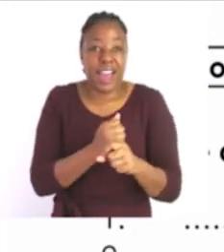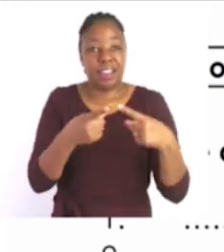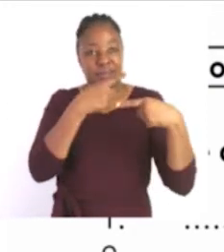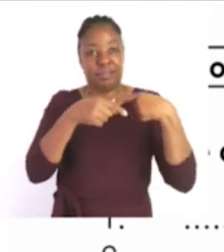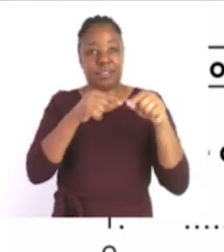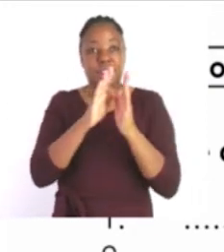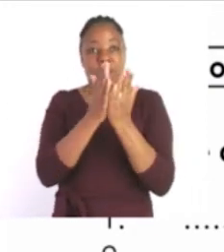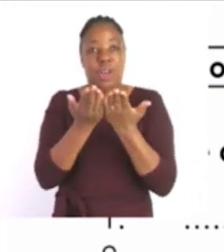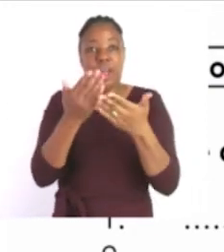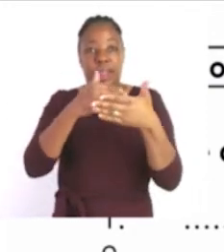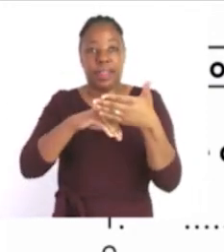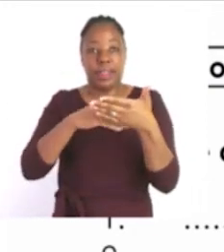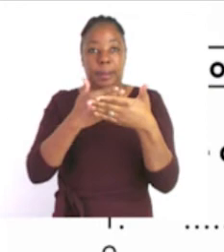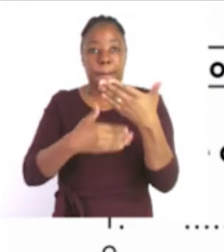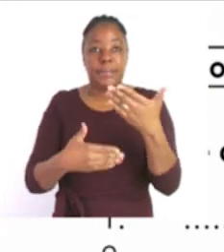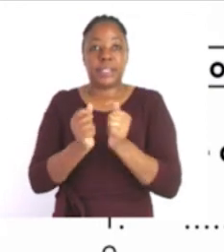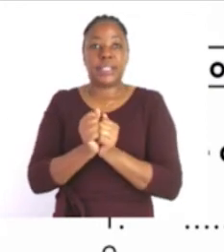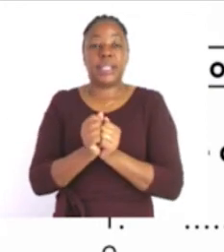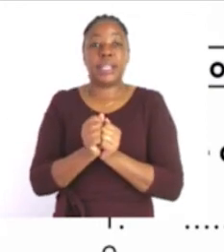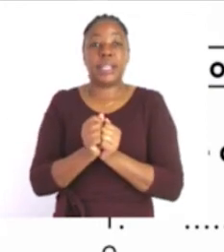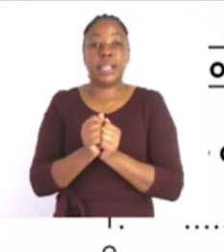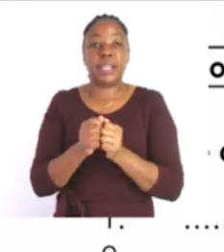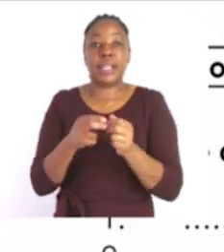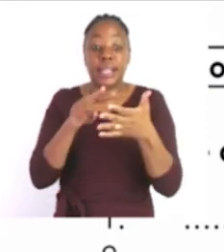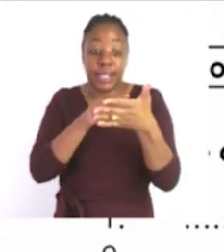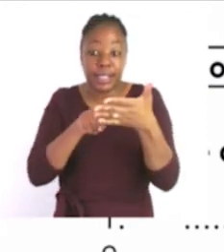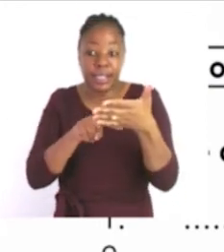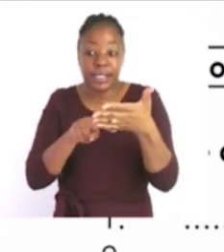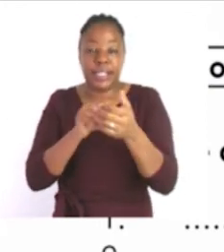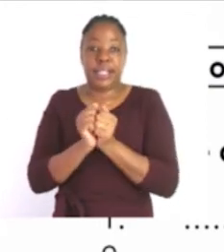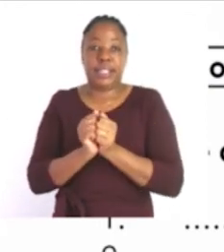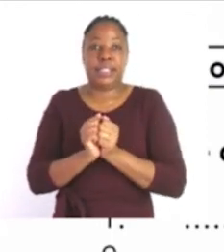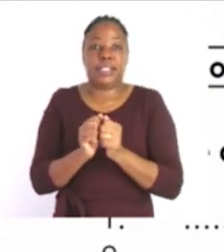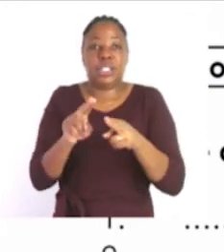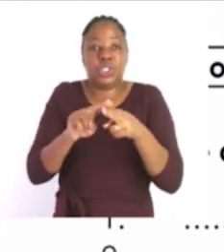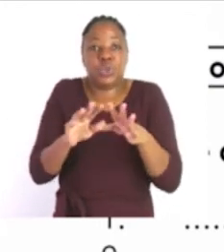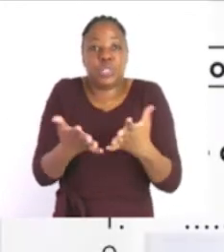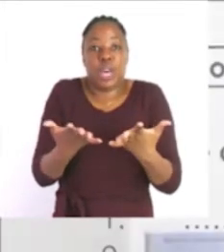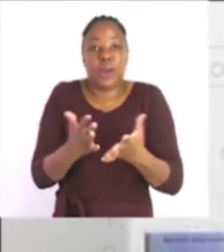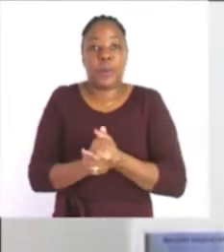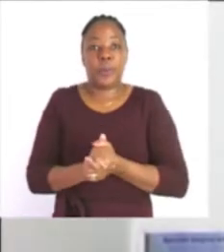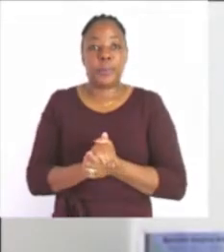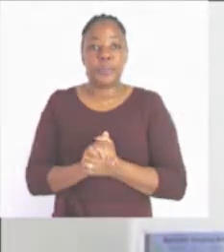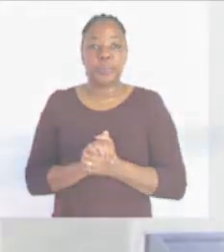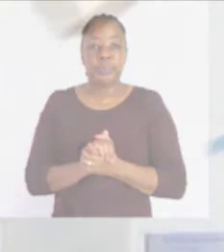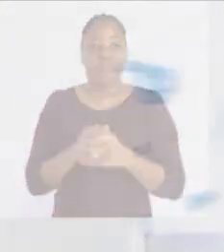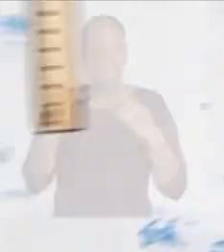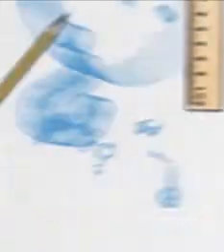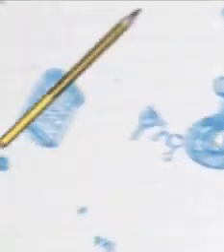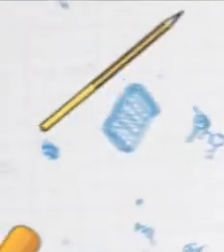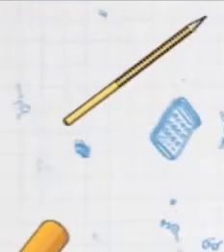where, why, what, how, or when. Enjoy yourselves.